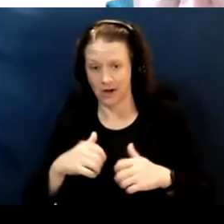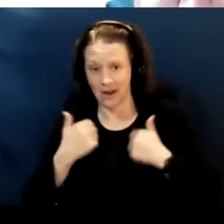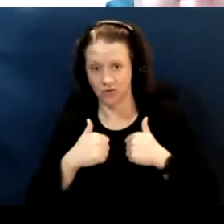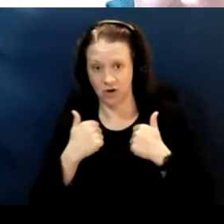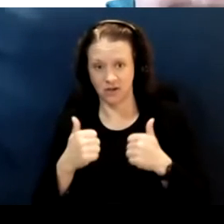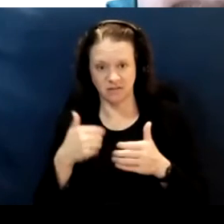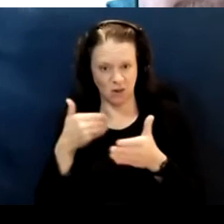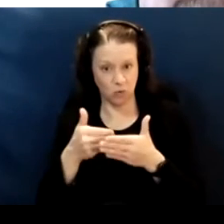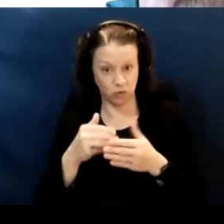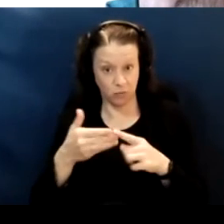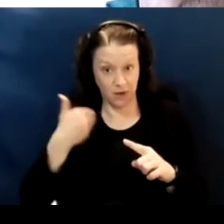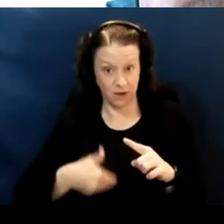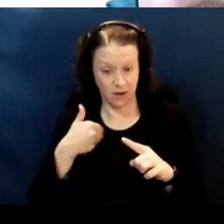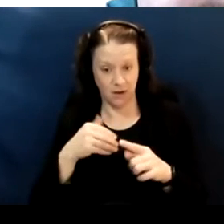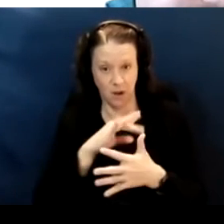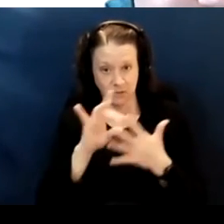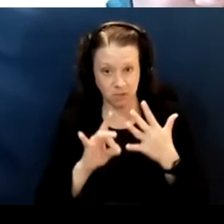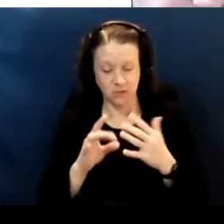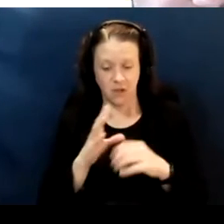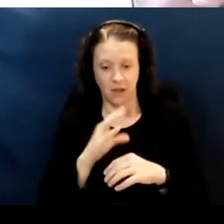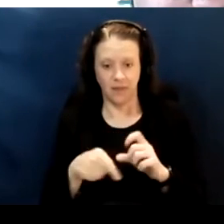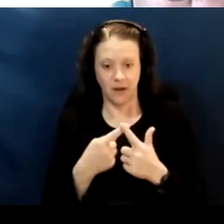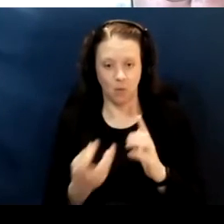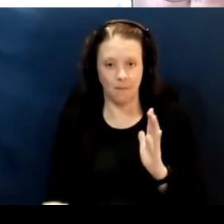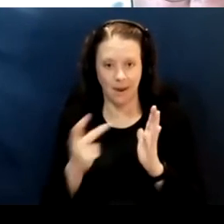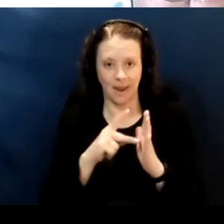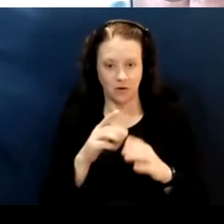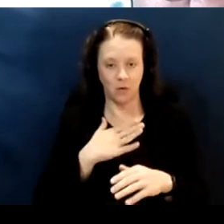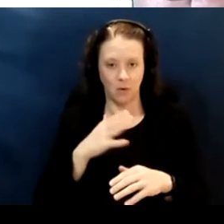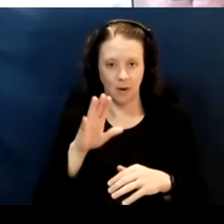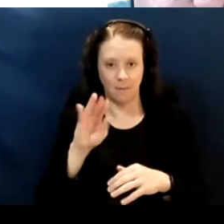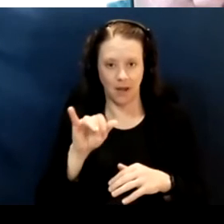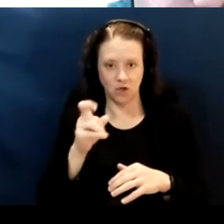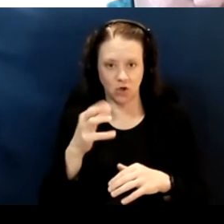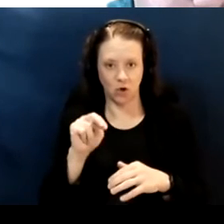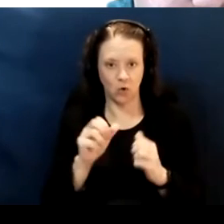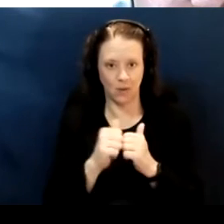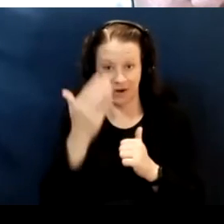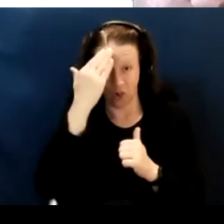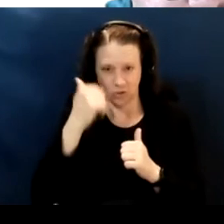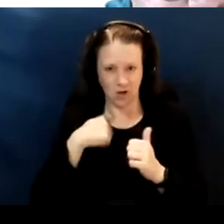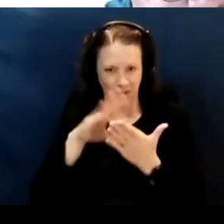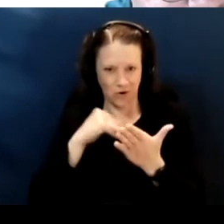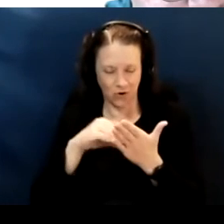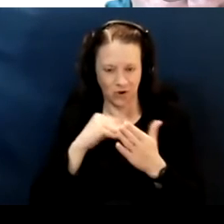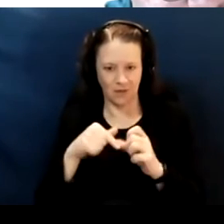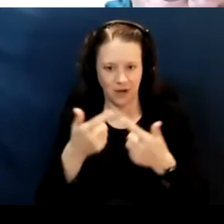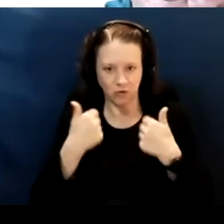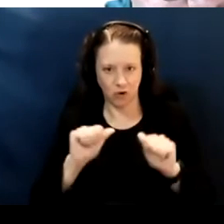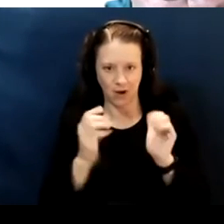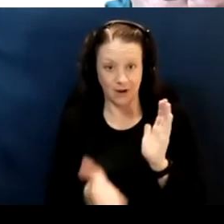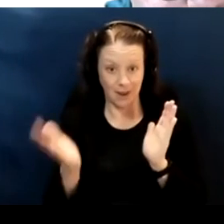choices, went back into my turn with the knowledge that I picked up and tried it